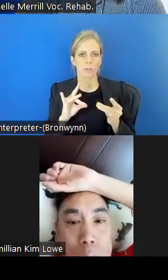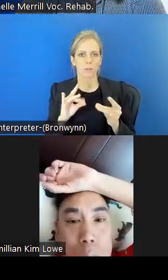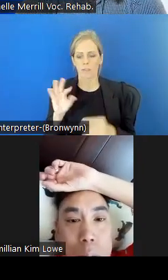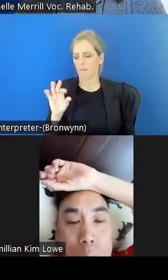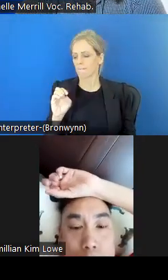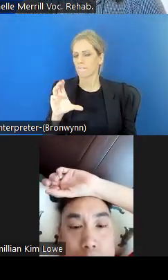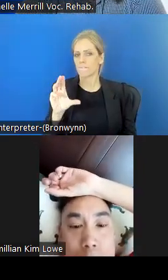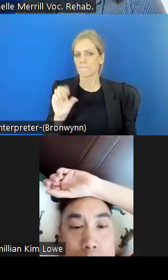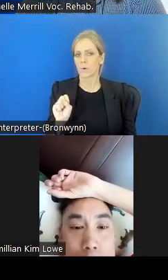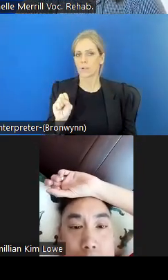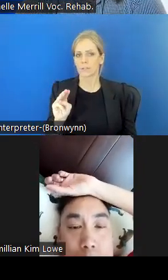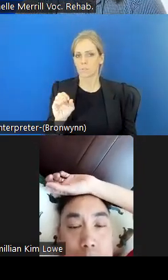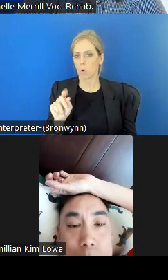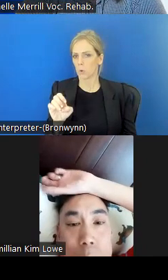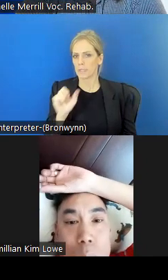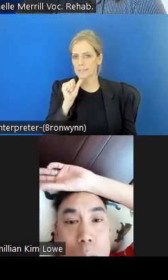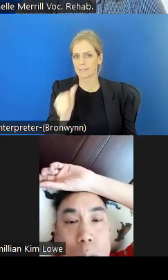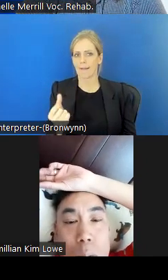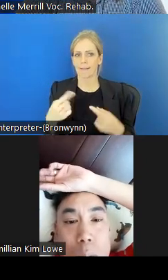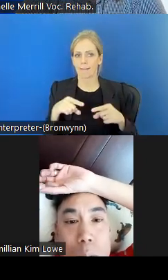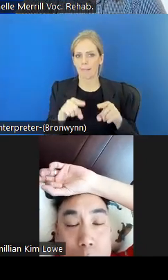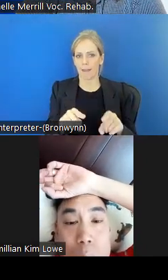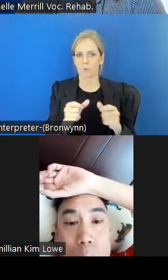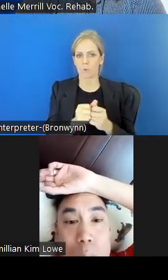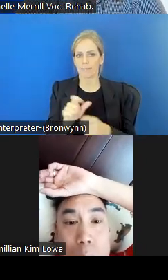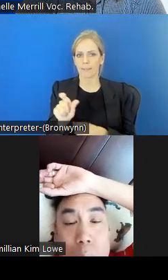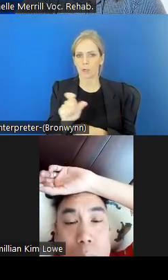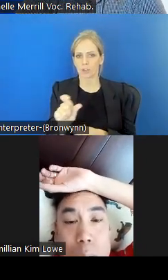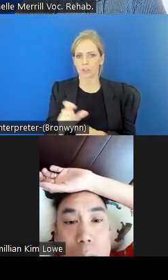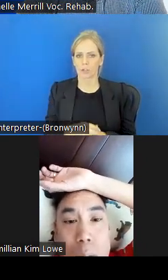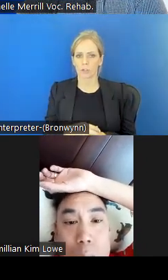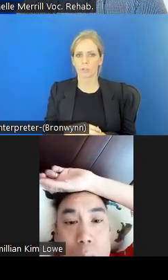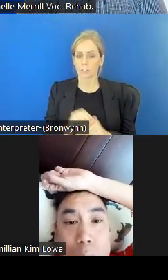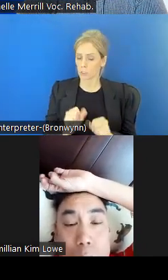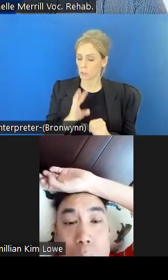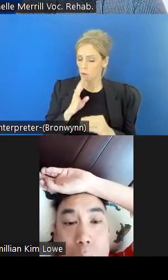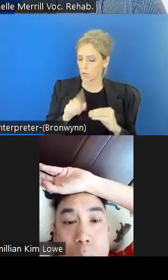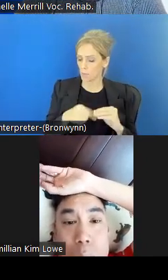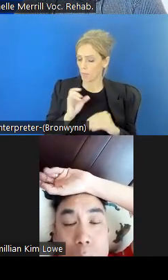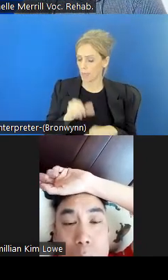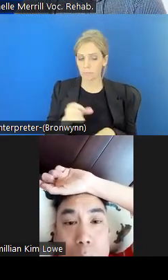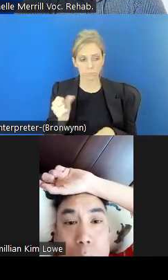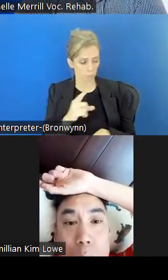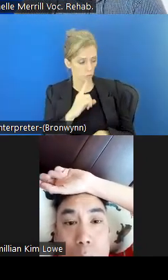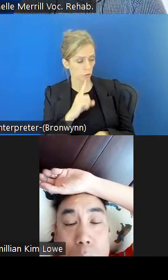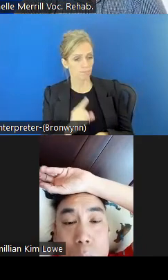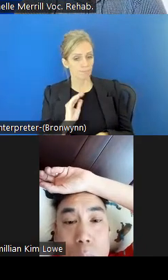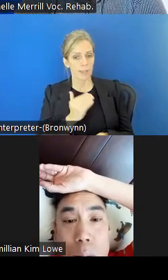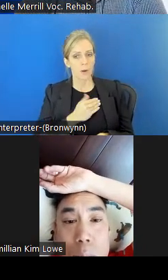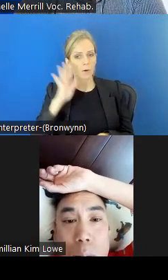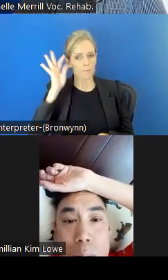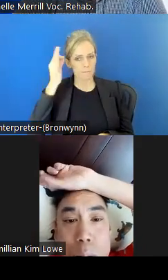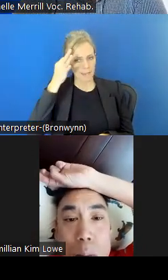As you can imagine, accessibility guidelines from the federal government are not hard and fast. And so our